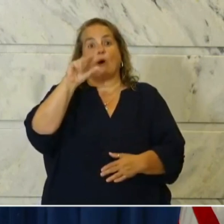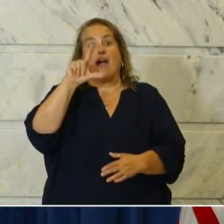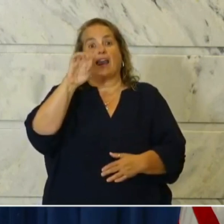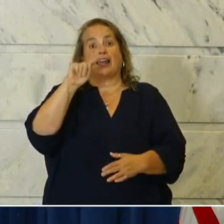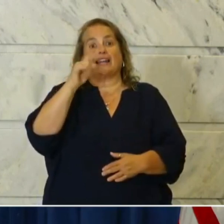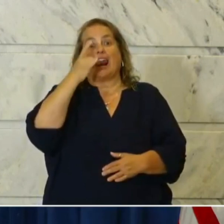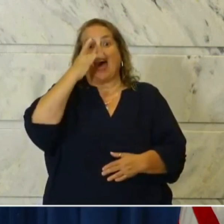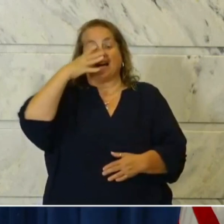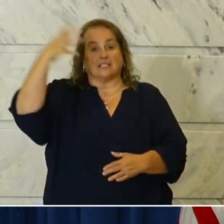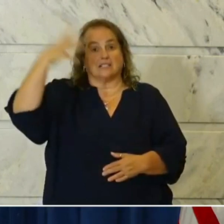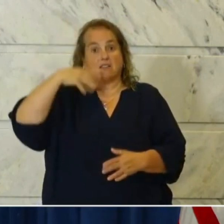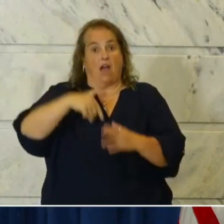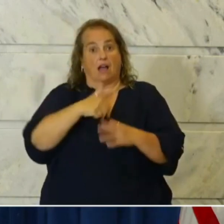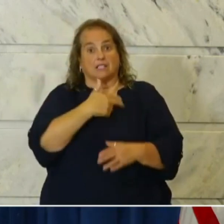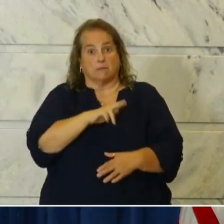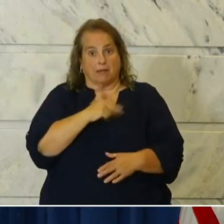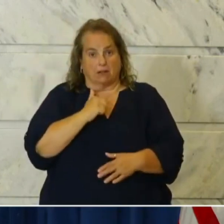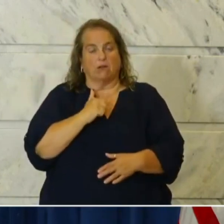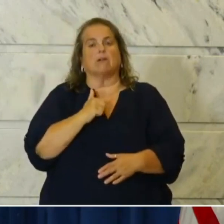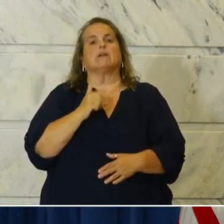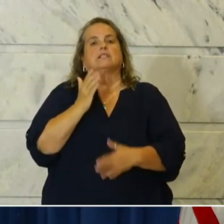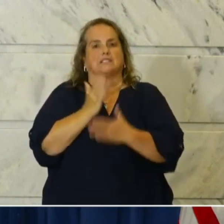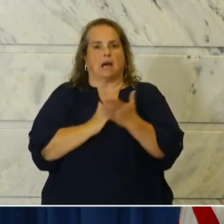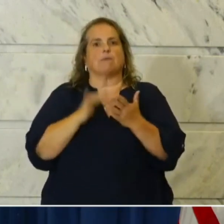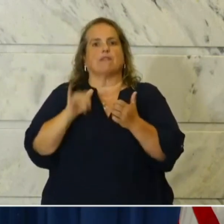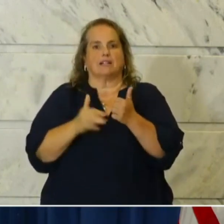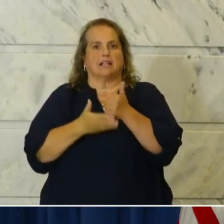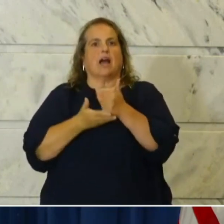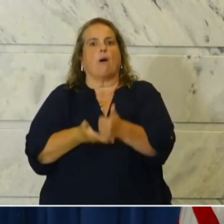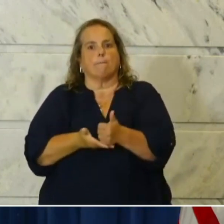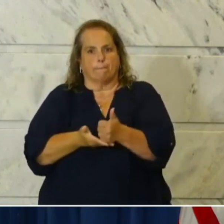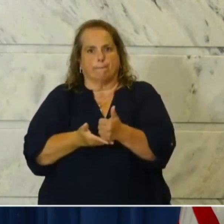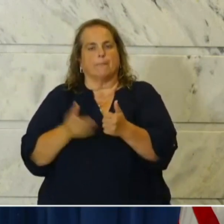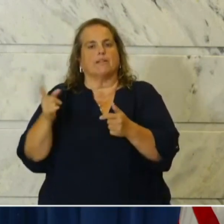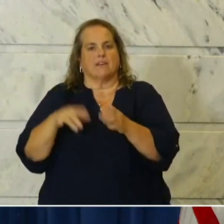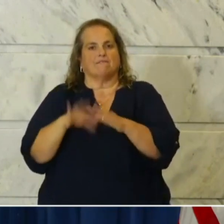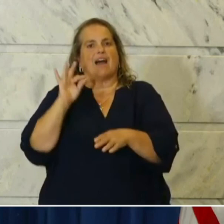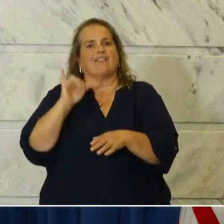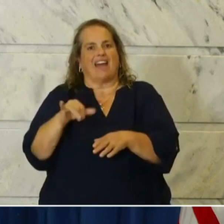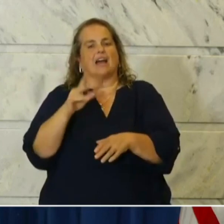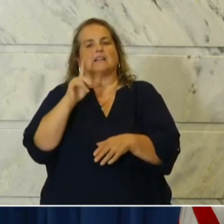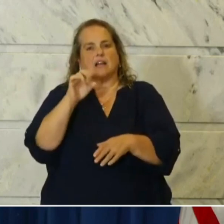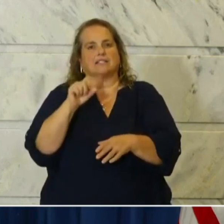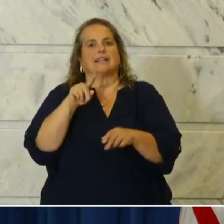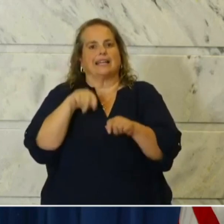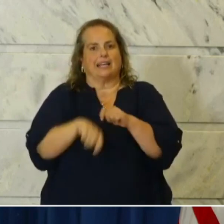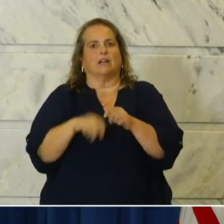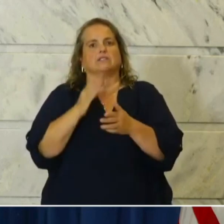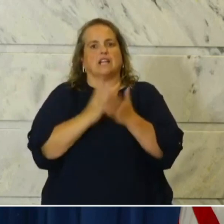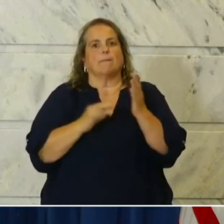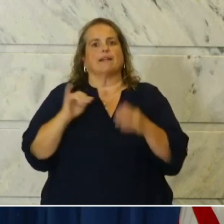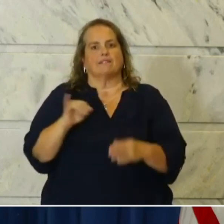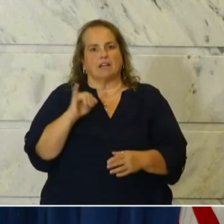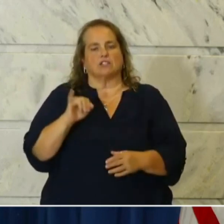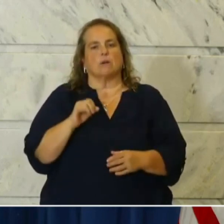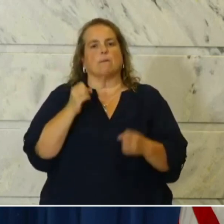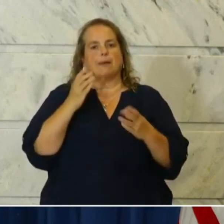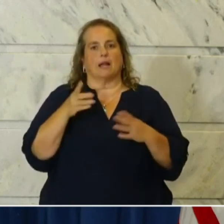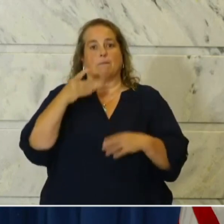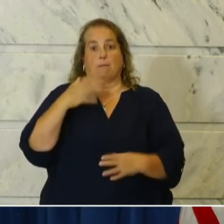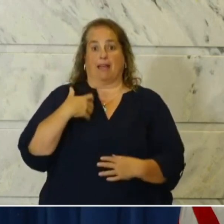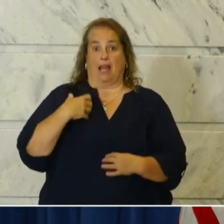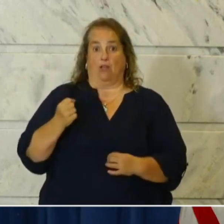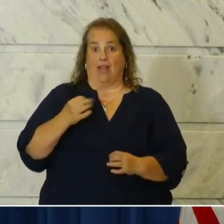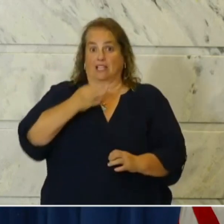put up, which are there for UV radiation to try to kill infection. So most public health experts believe